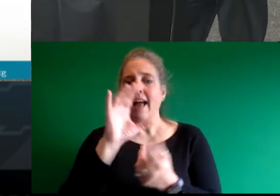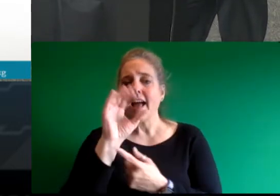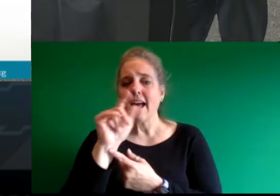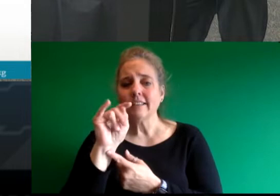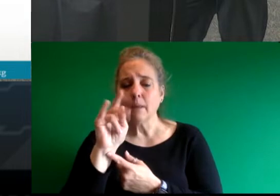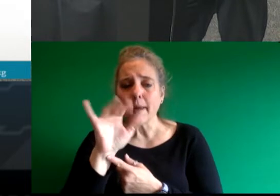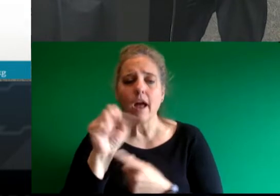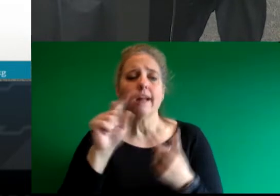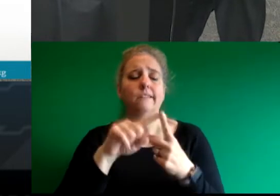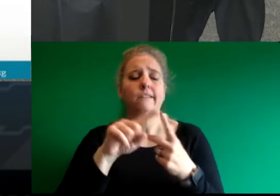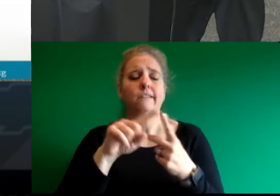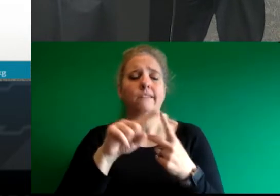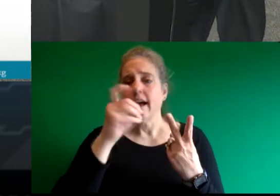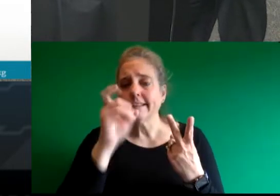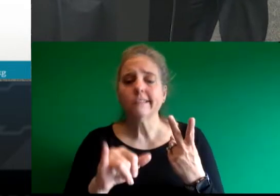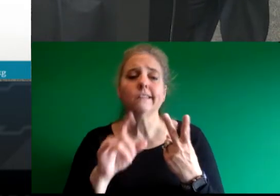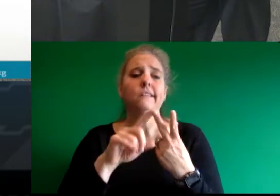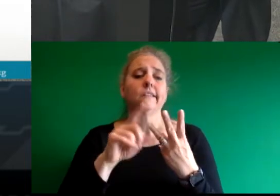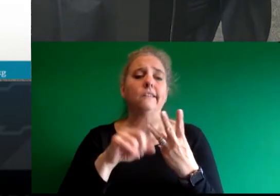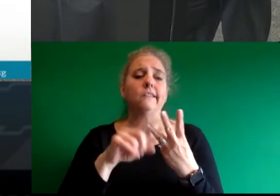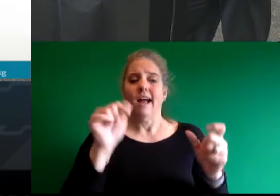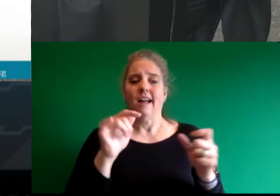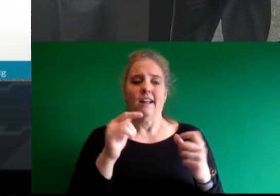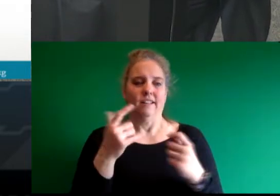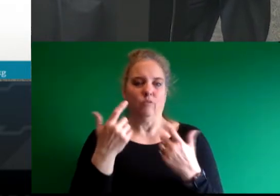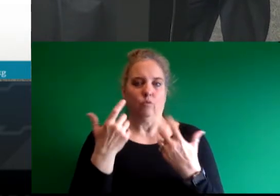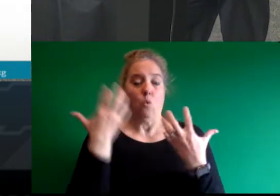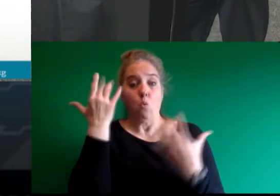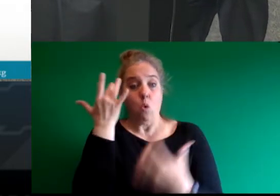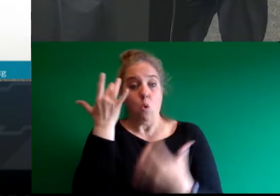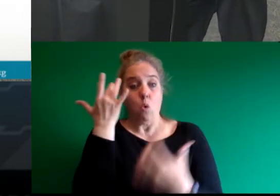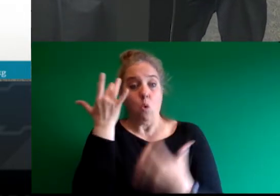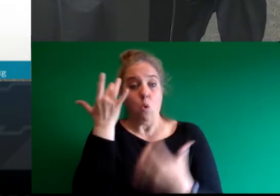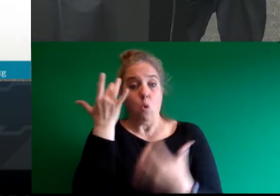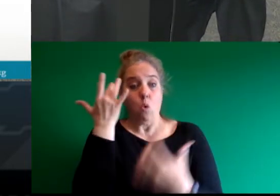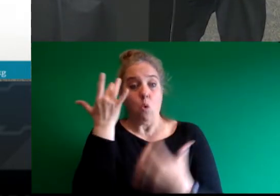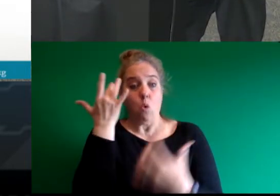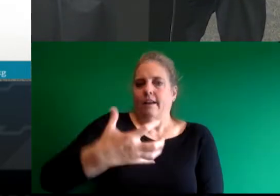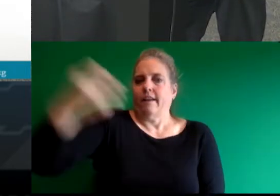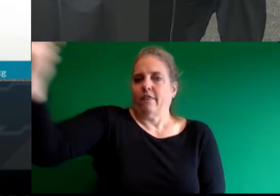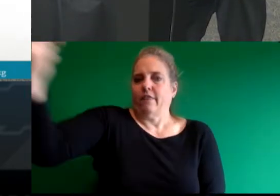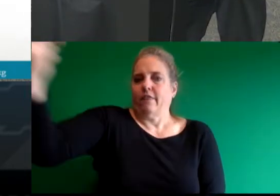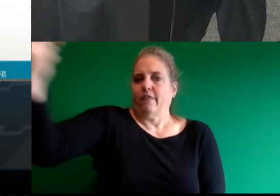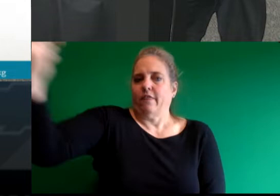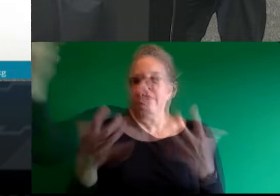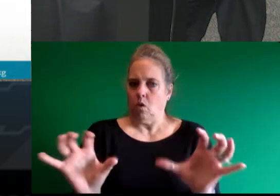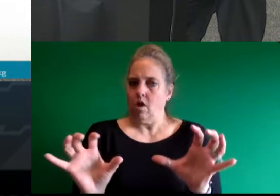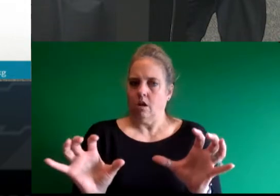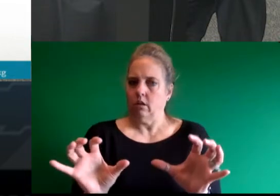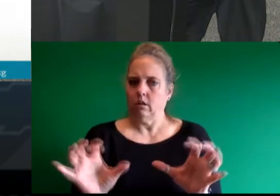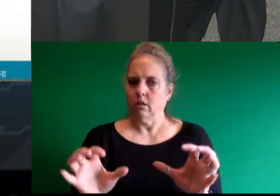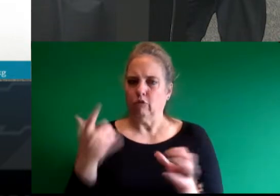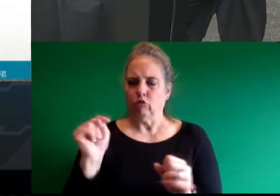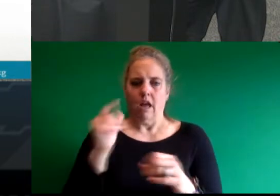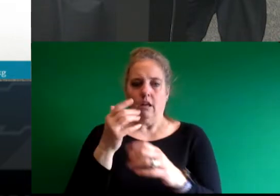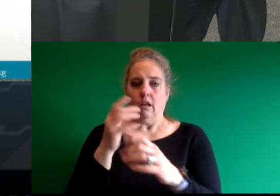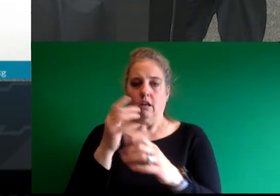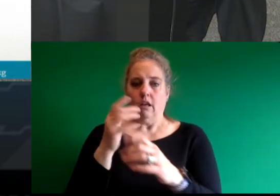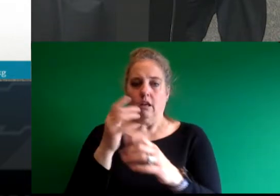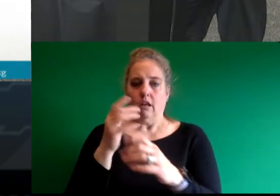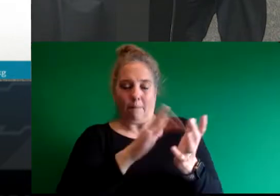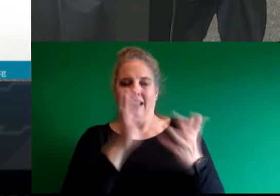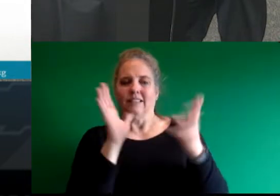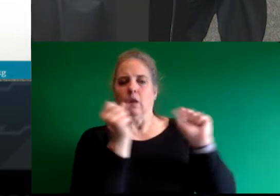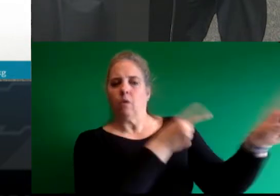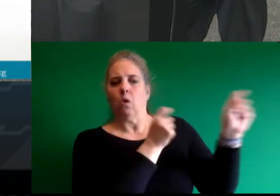hands of kids and keep them off the streets. And finally, I wanted to say a big shout out to our safety partners. I think our safety